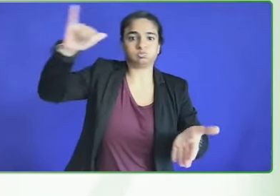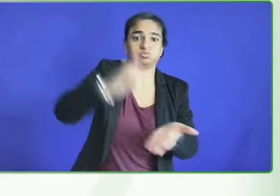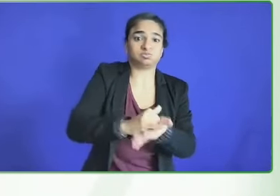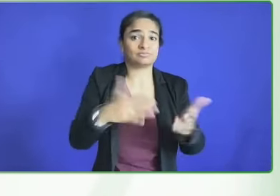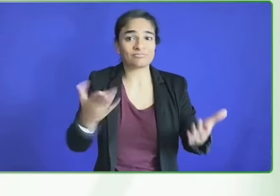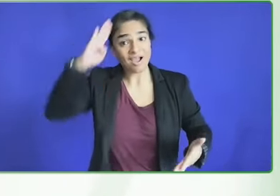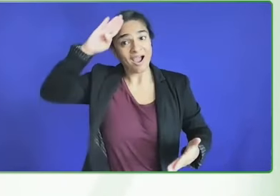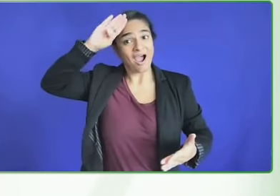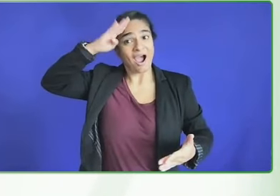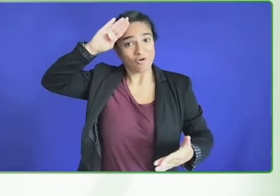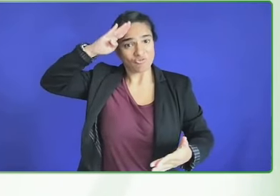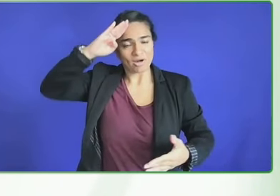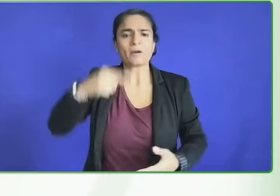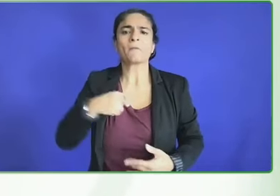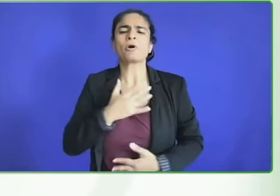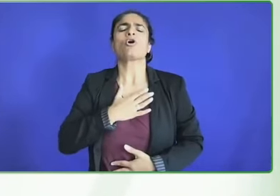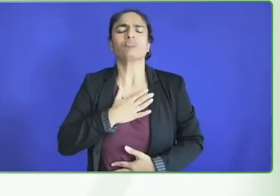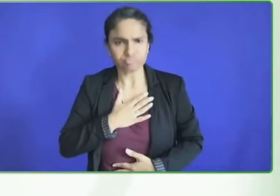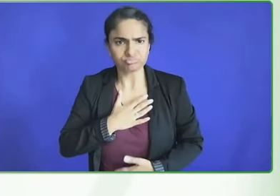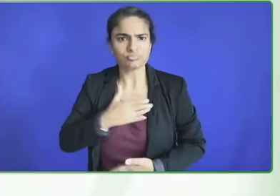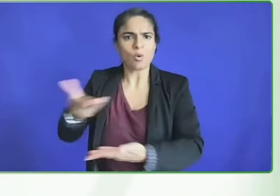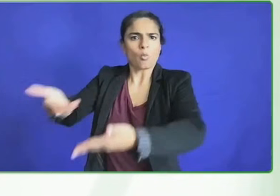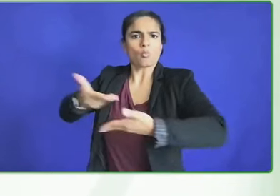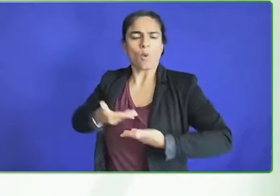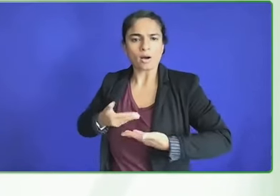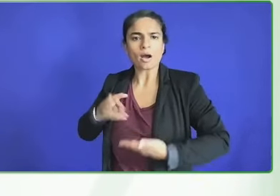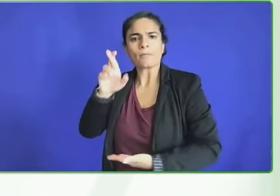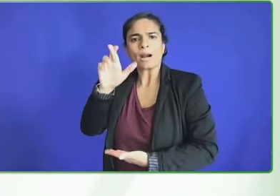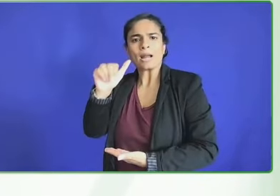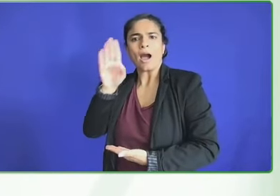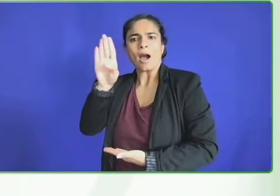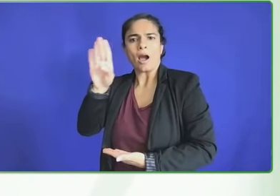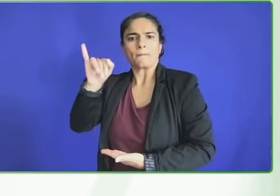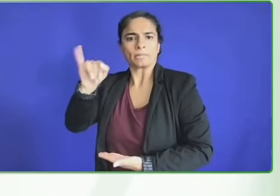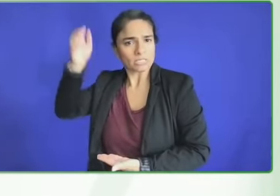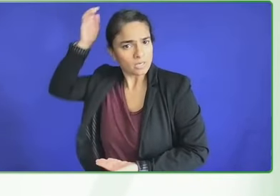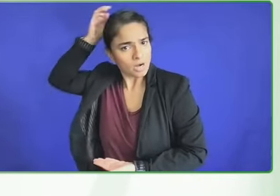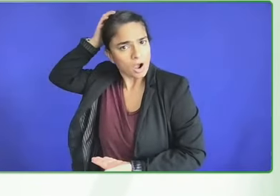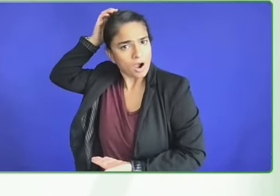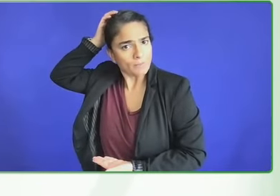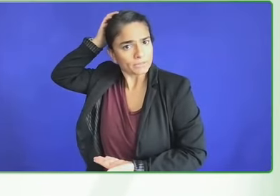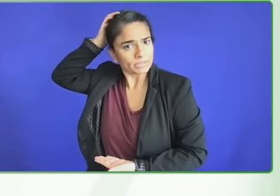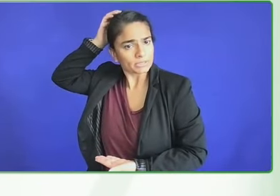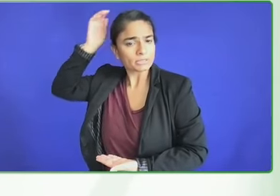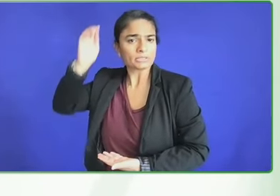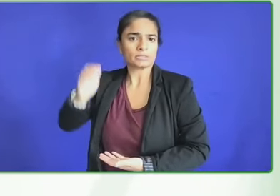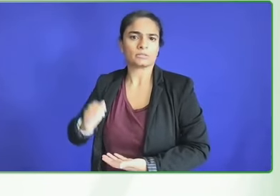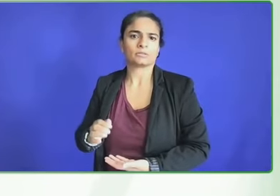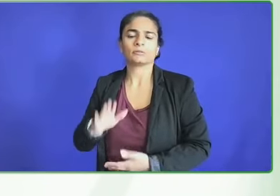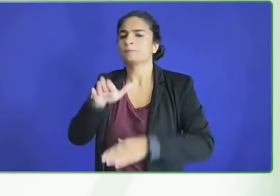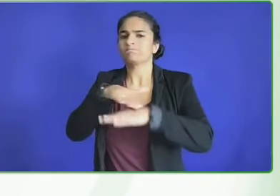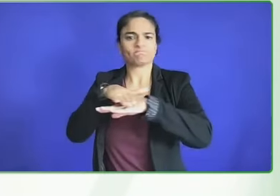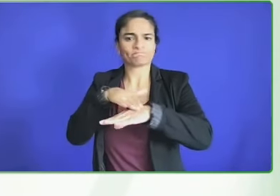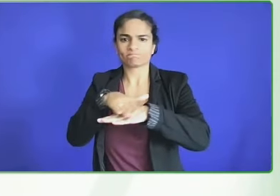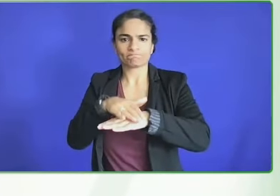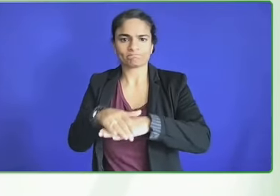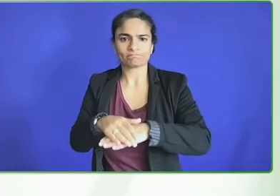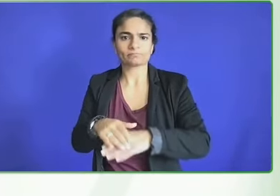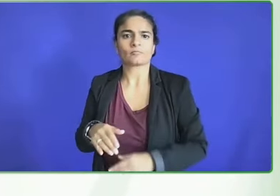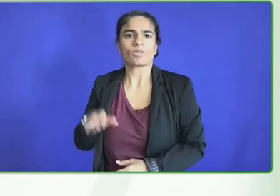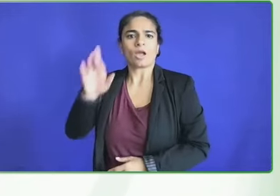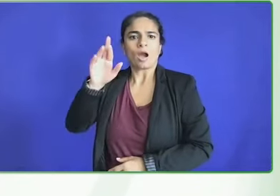is representing the Government of Ireland and will be addressing us now on what's called the Assisted Decision-Making Capacity Act 2015.